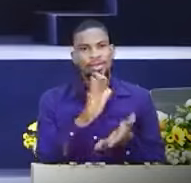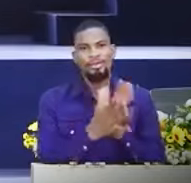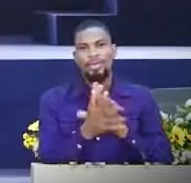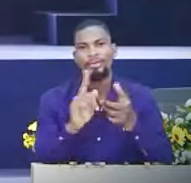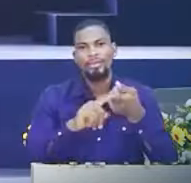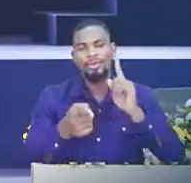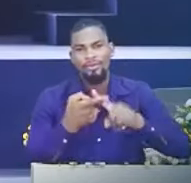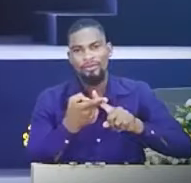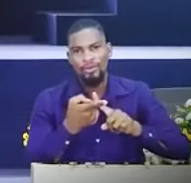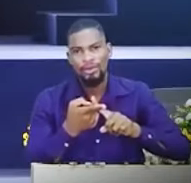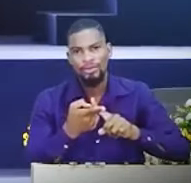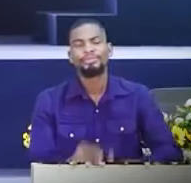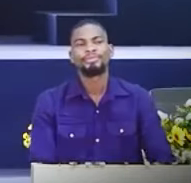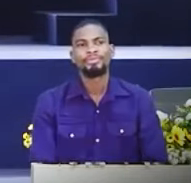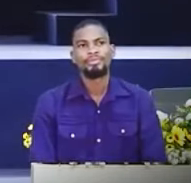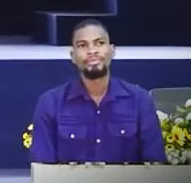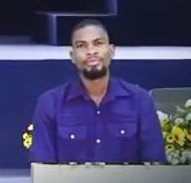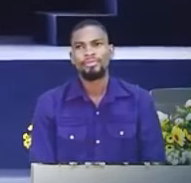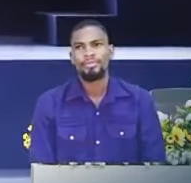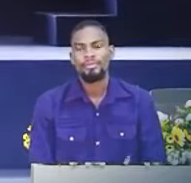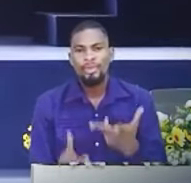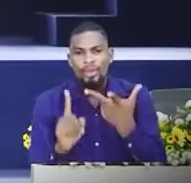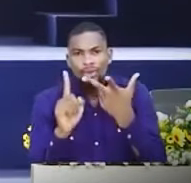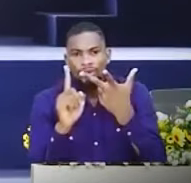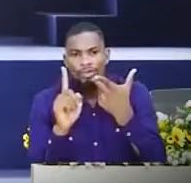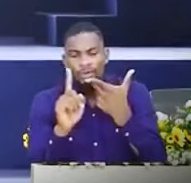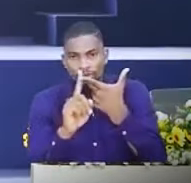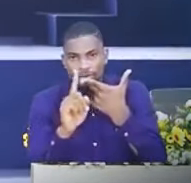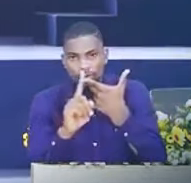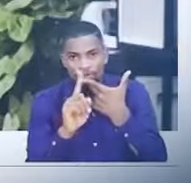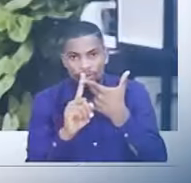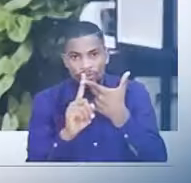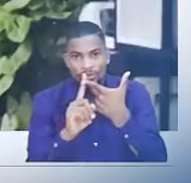two, walk with wise people.